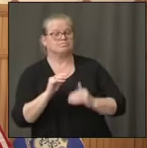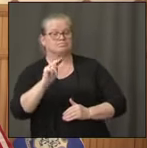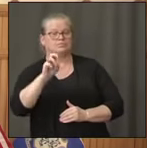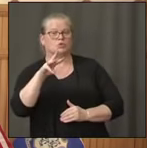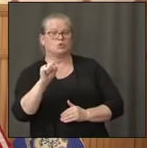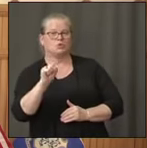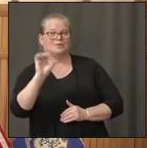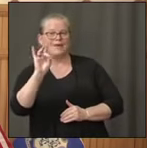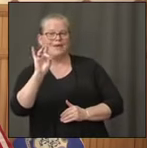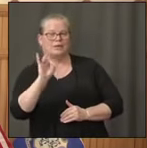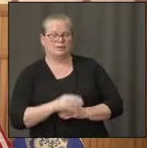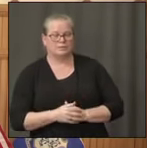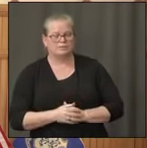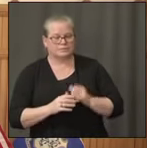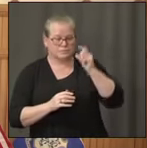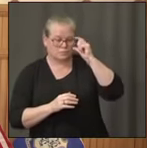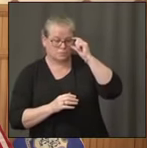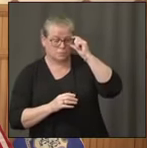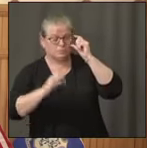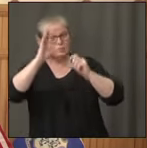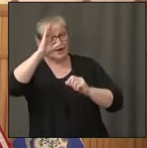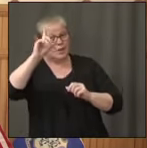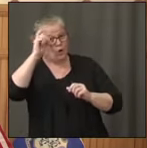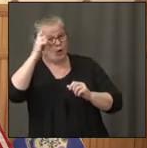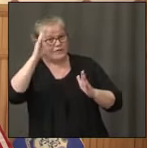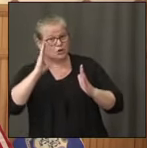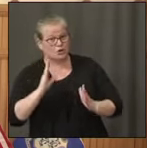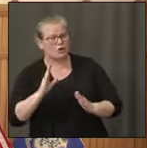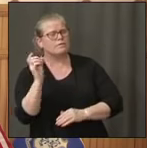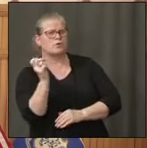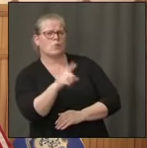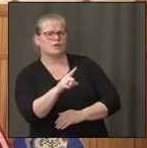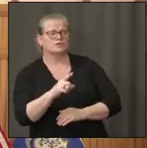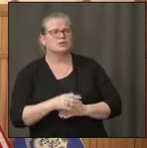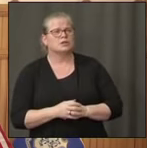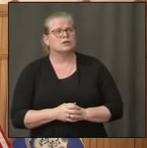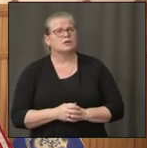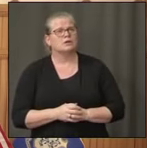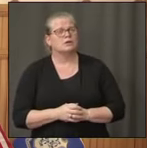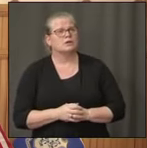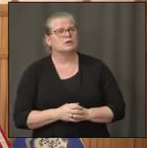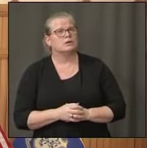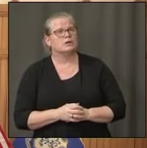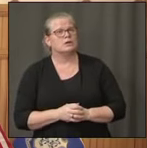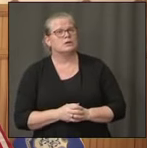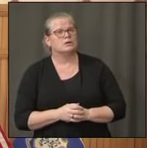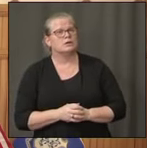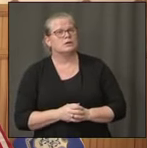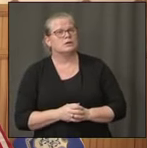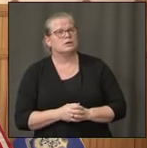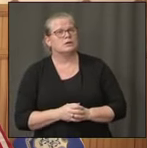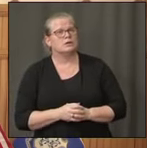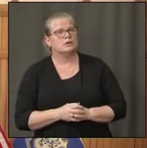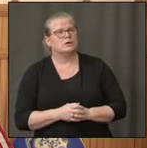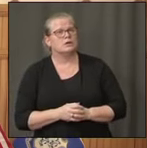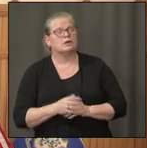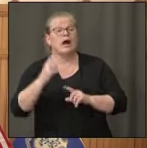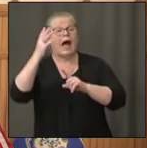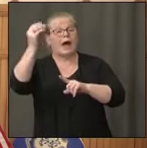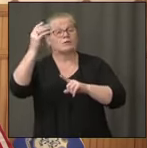Hi, Governor. Stephanie Simone here. I had a question about the fact that the state is hiring an outside firm to investigate nursing